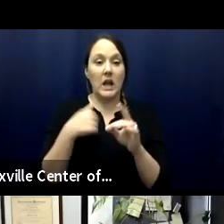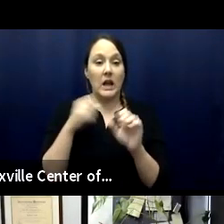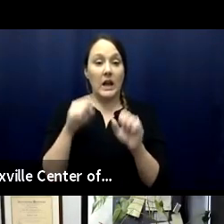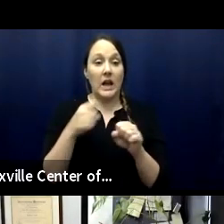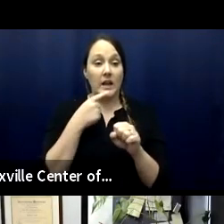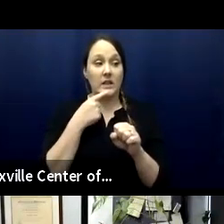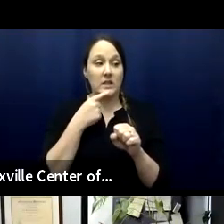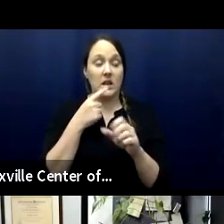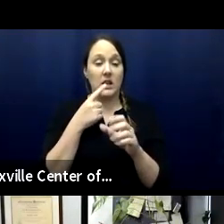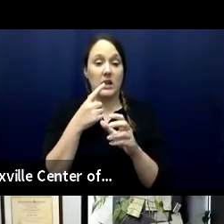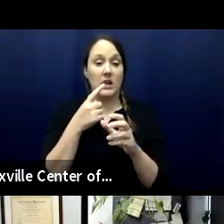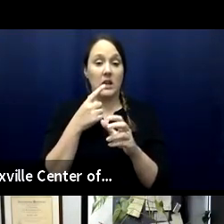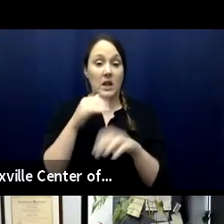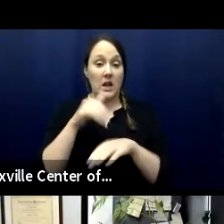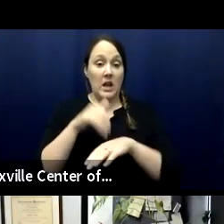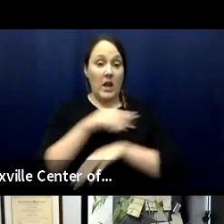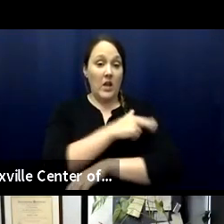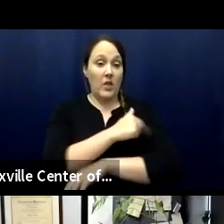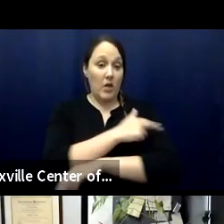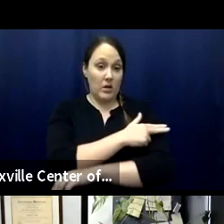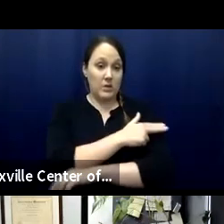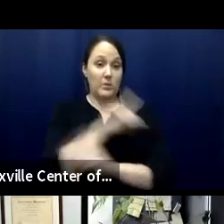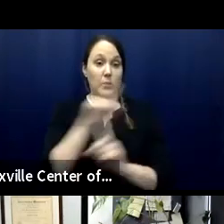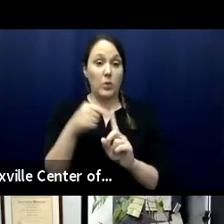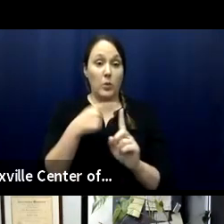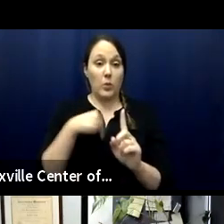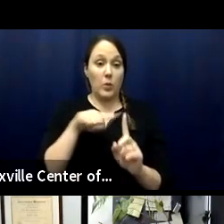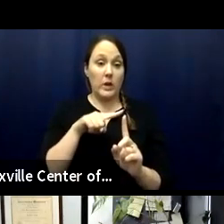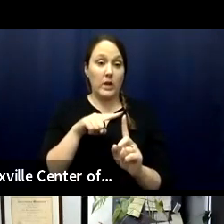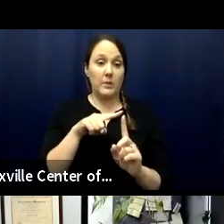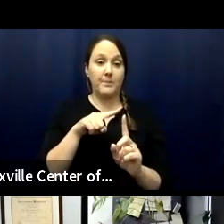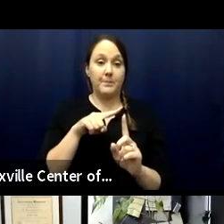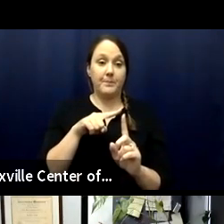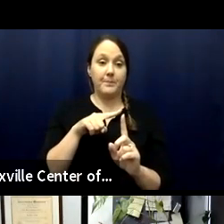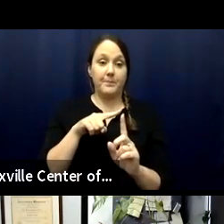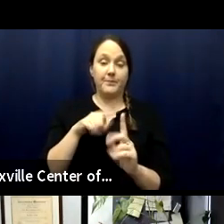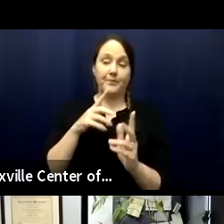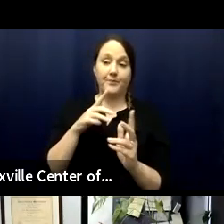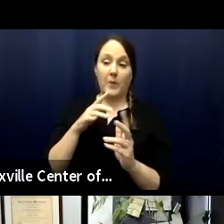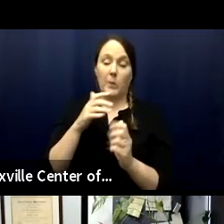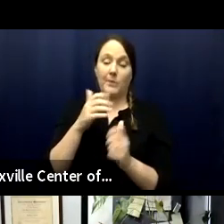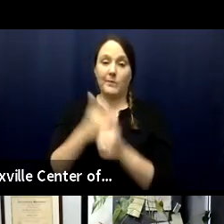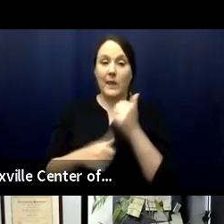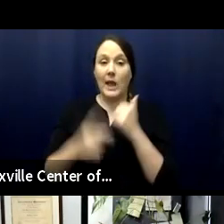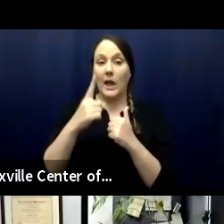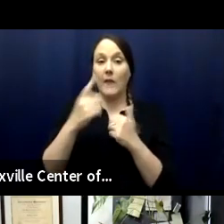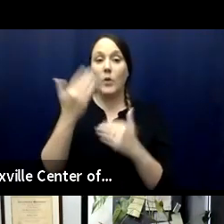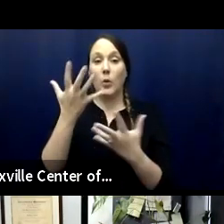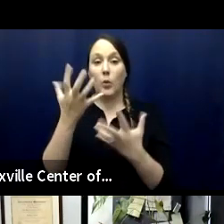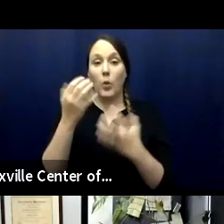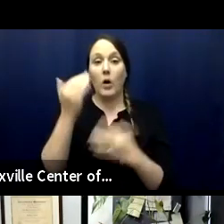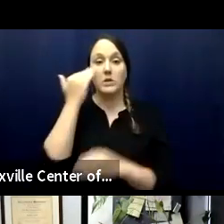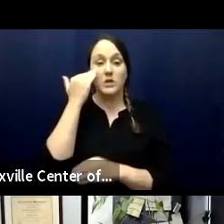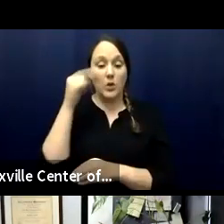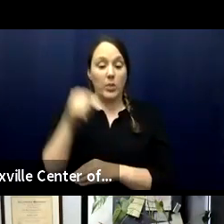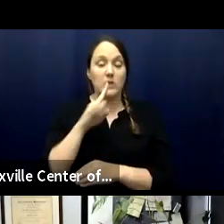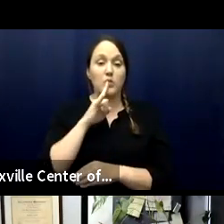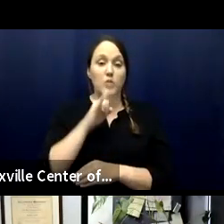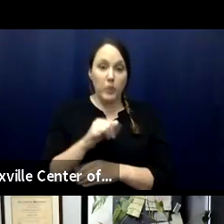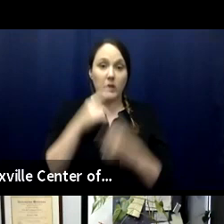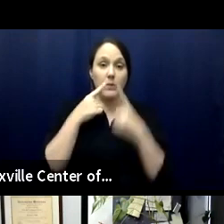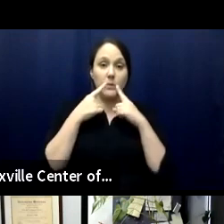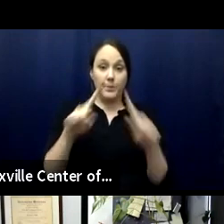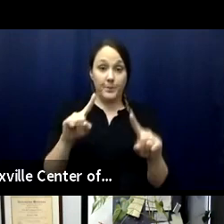anecdotally that at the hospital, when we went to, because everybody's wanting to have confidence that this really works. When we went